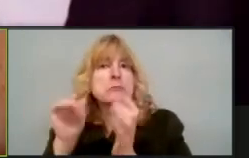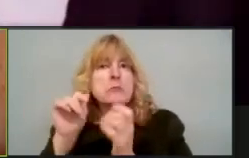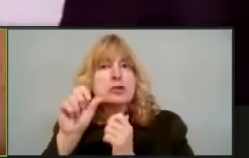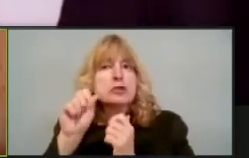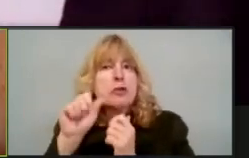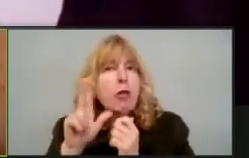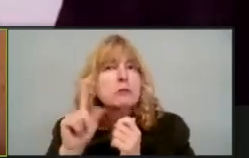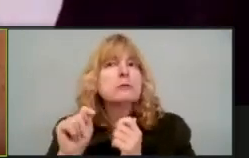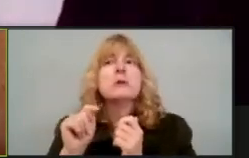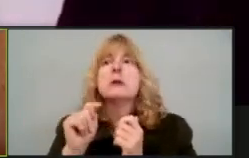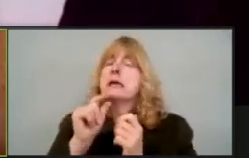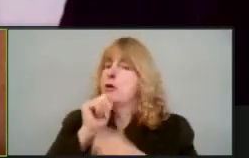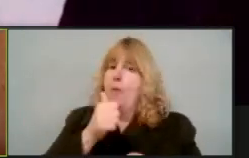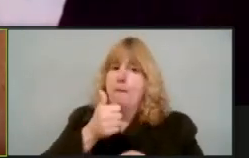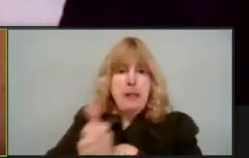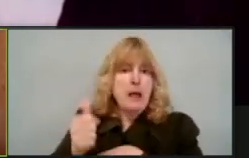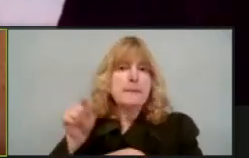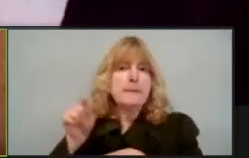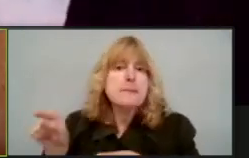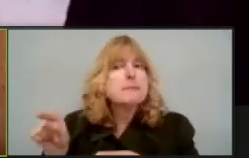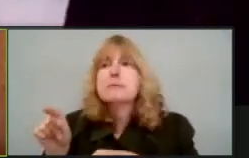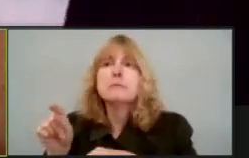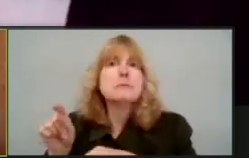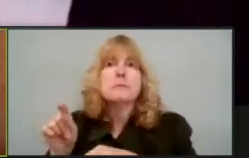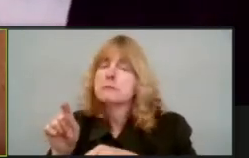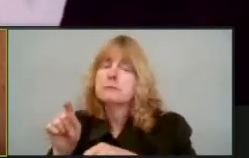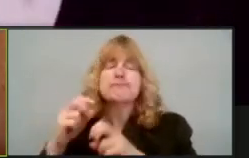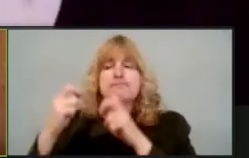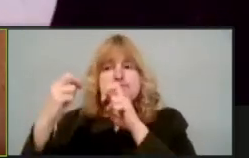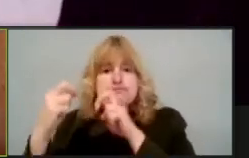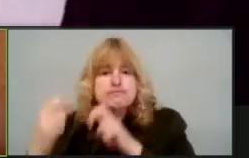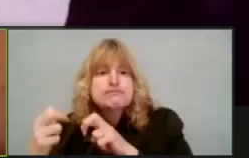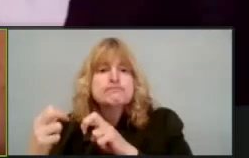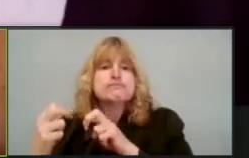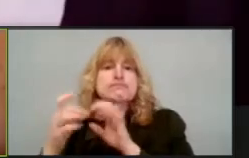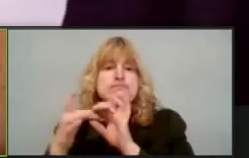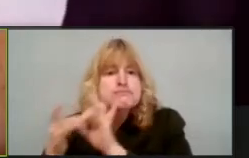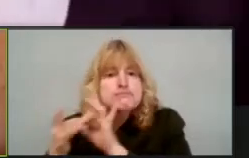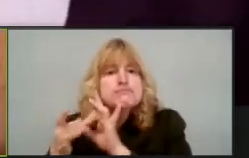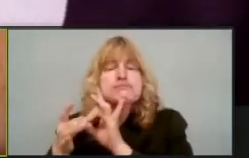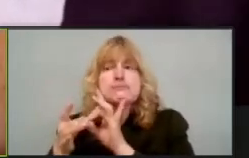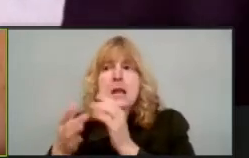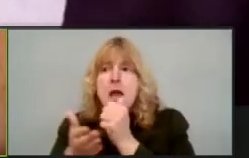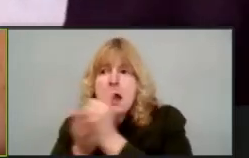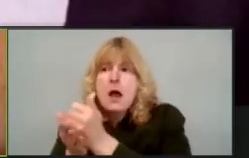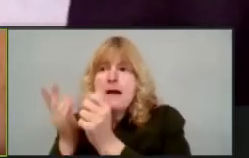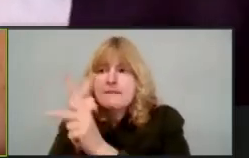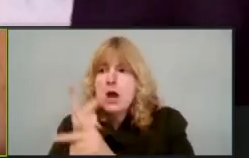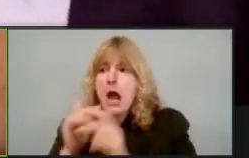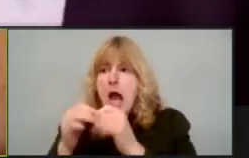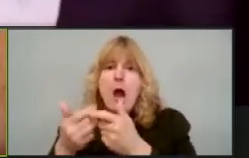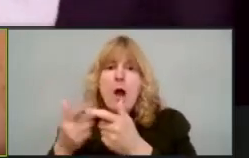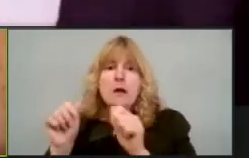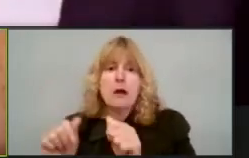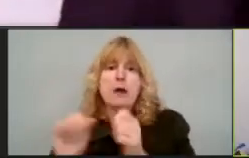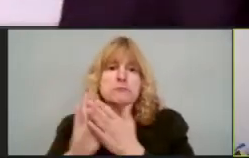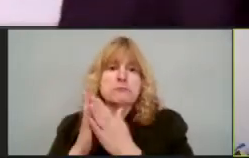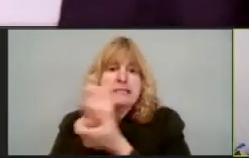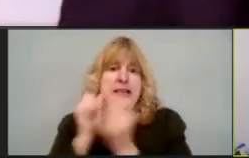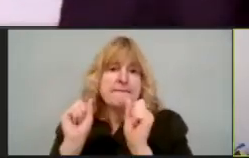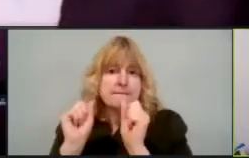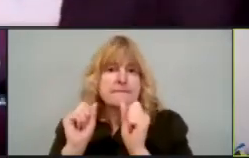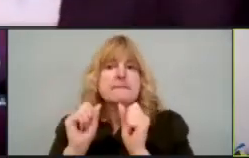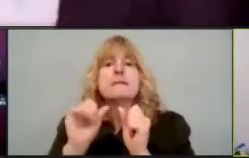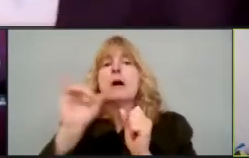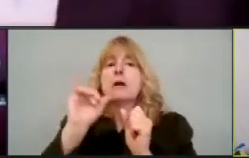do is not to blame them and sit down and partner with them and help them figure out ways that they can stay safe. And then also